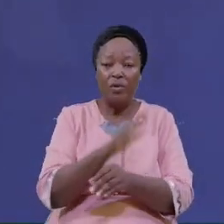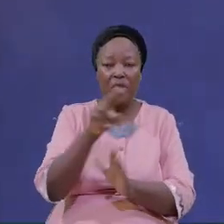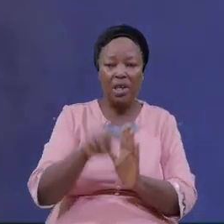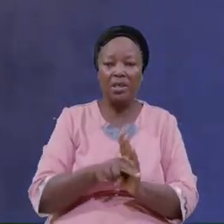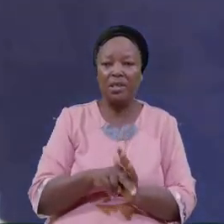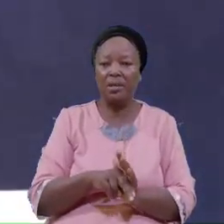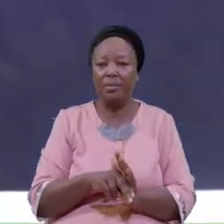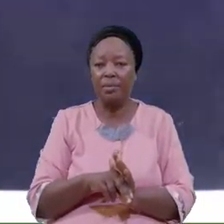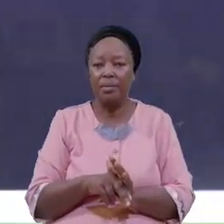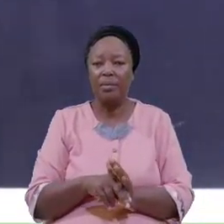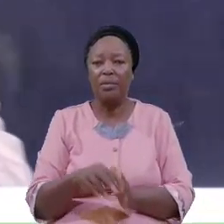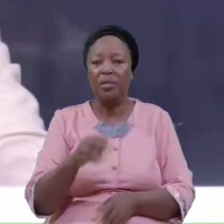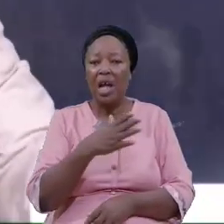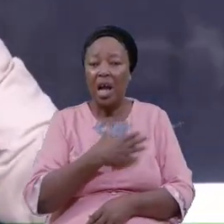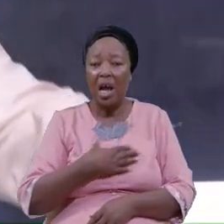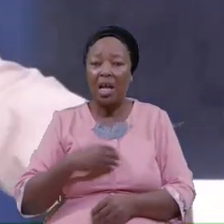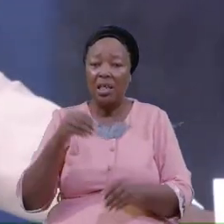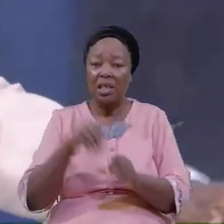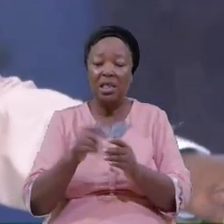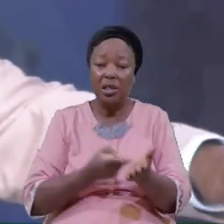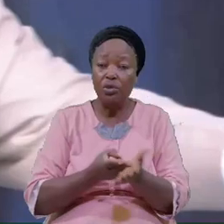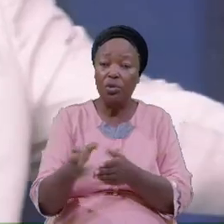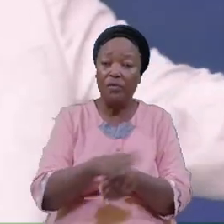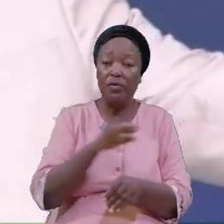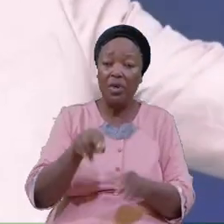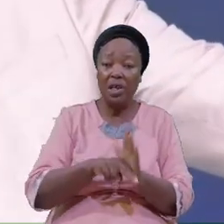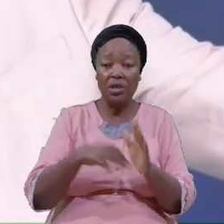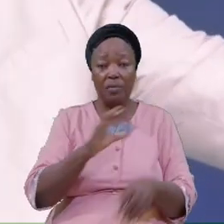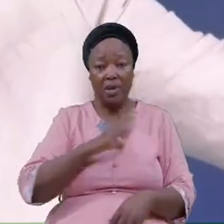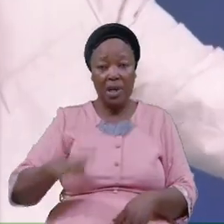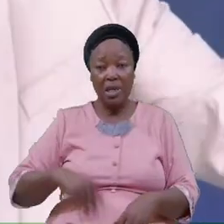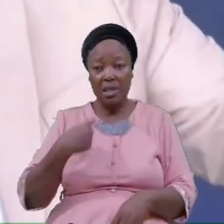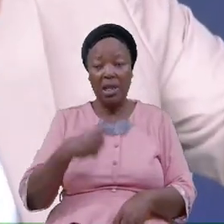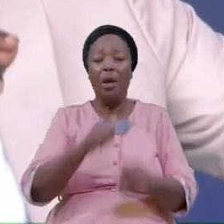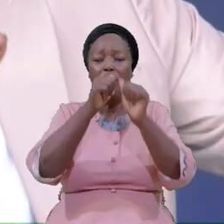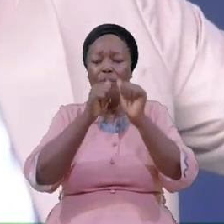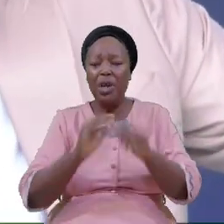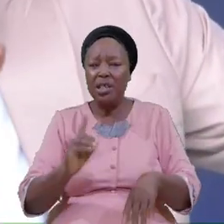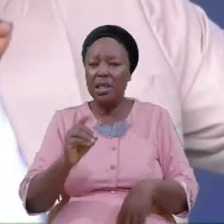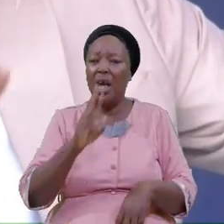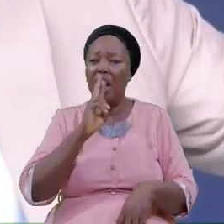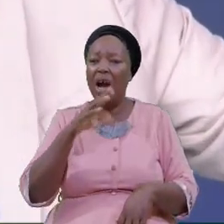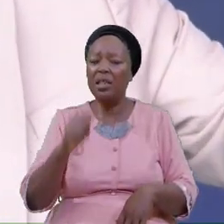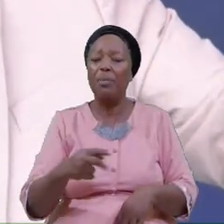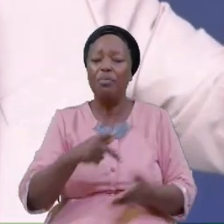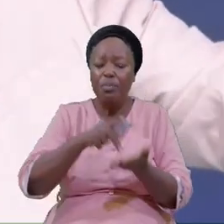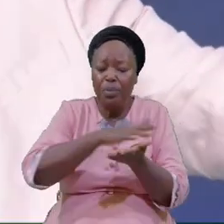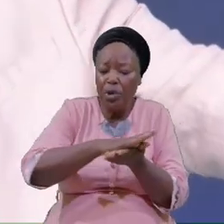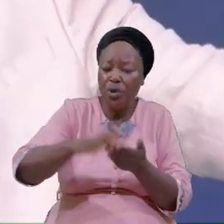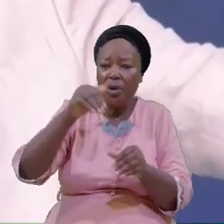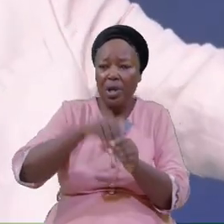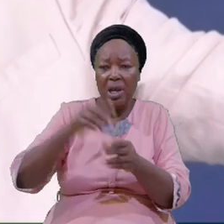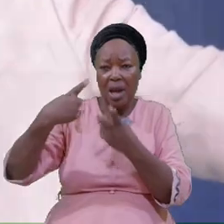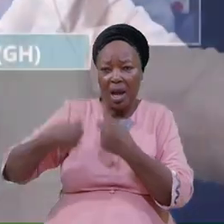And in the truthfulness of Christ, it said, blessed are the pure in heart, for they